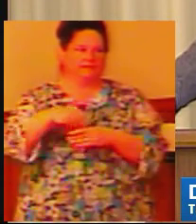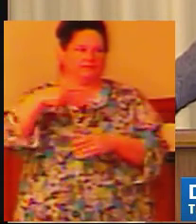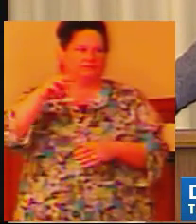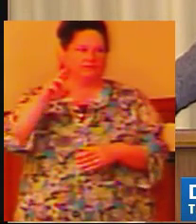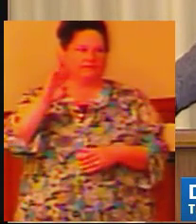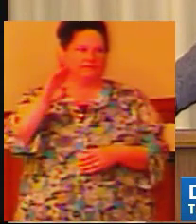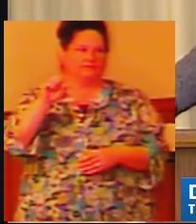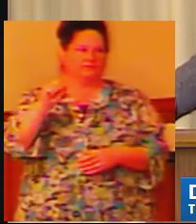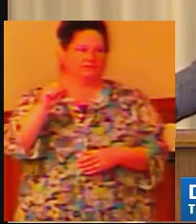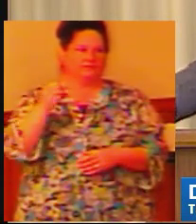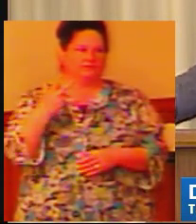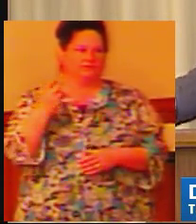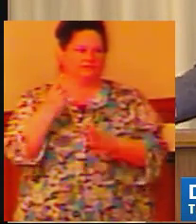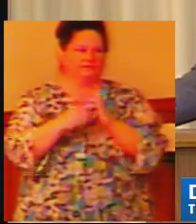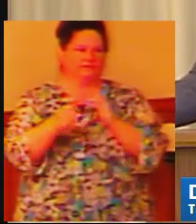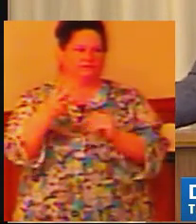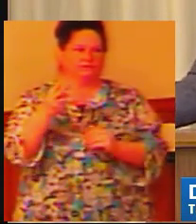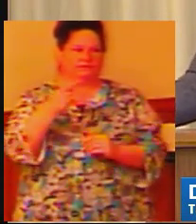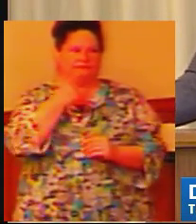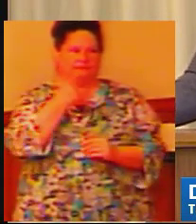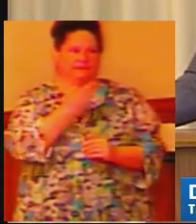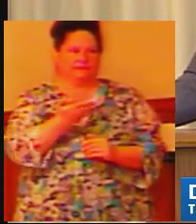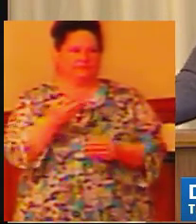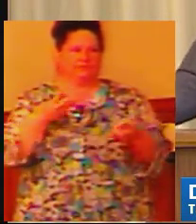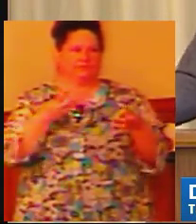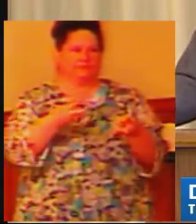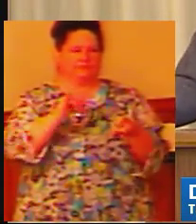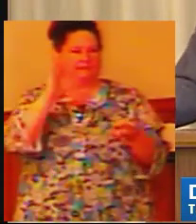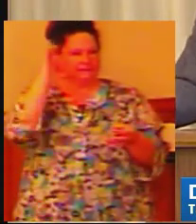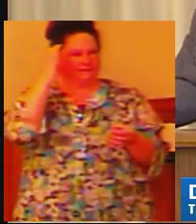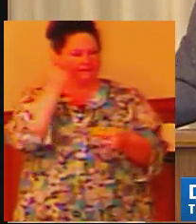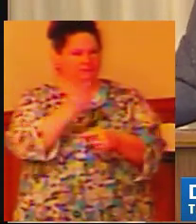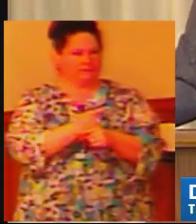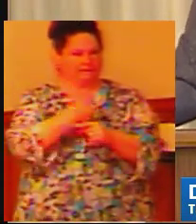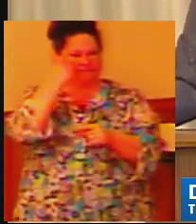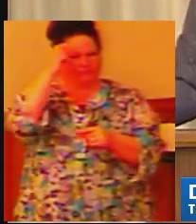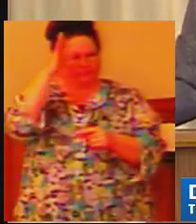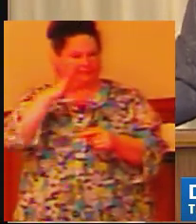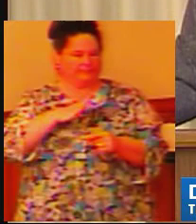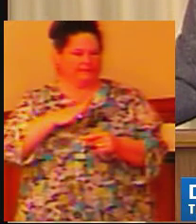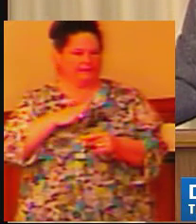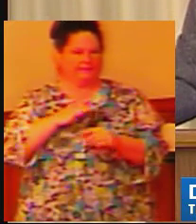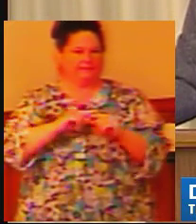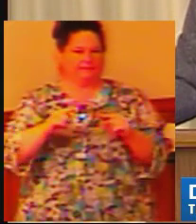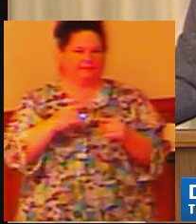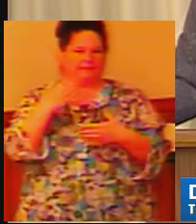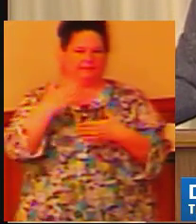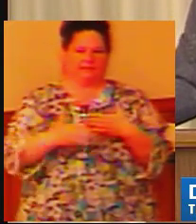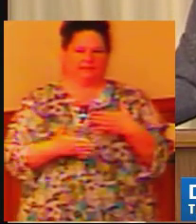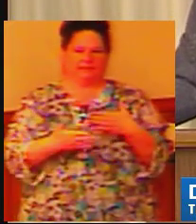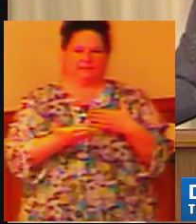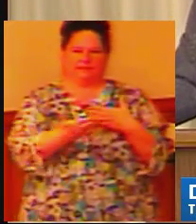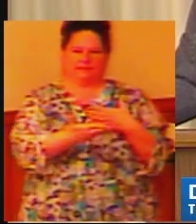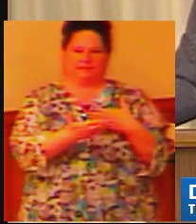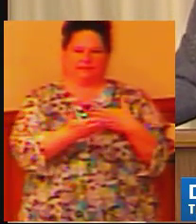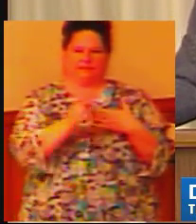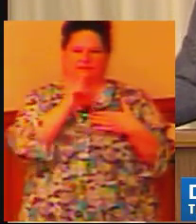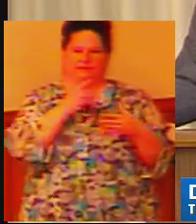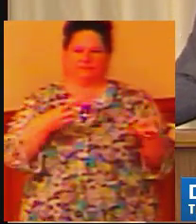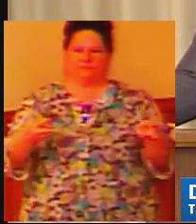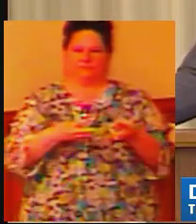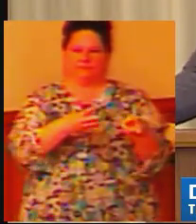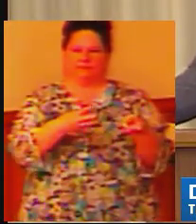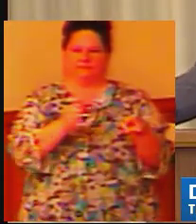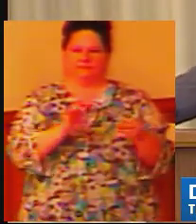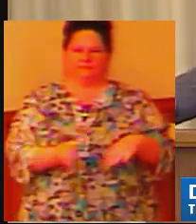Proverbs 14:12, there is a way which seemeth right unto a man, but the end thereof are the ways